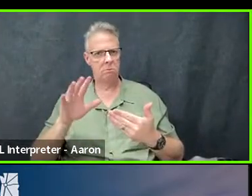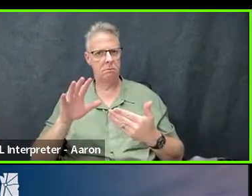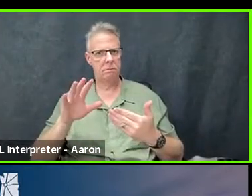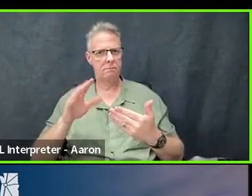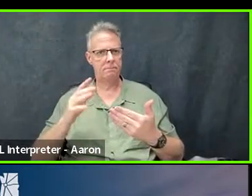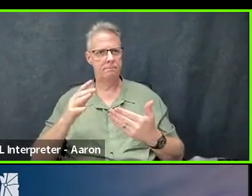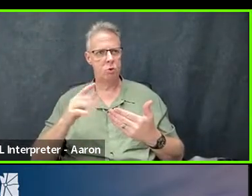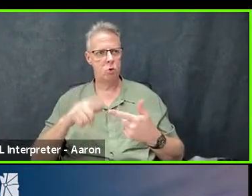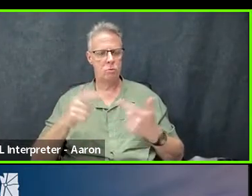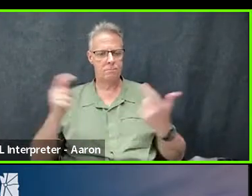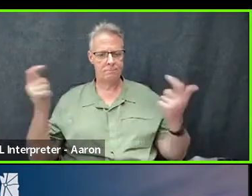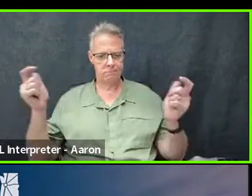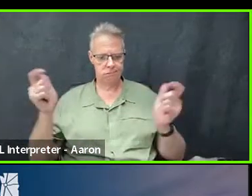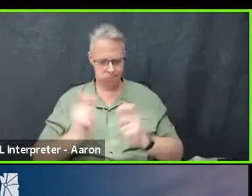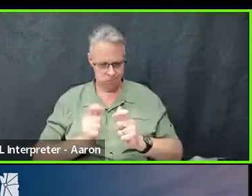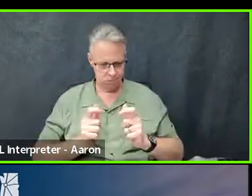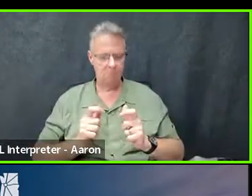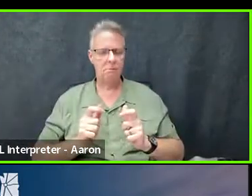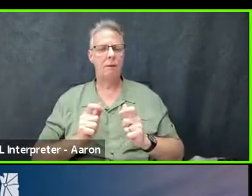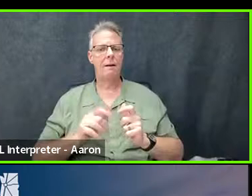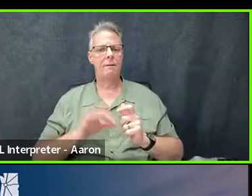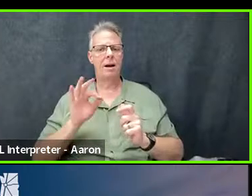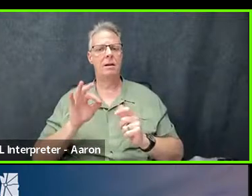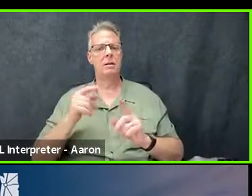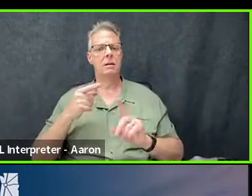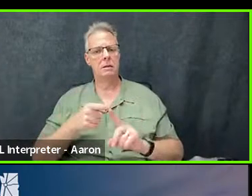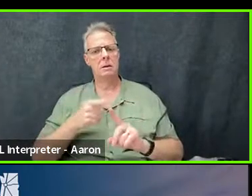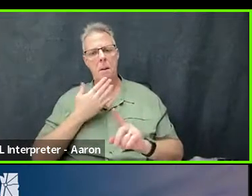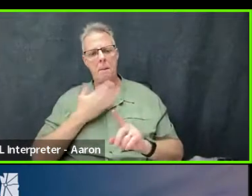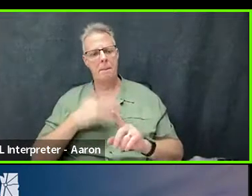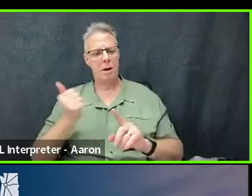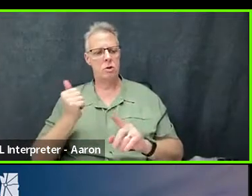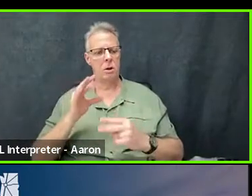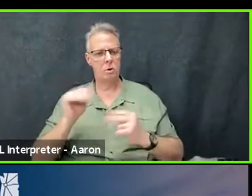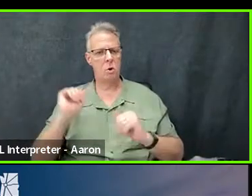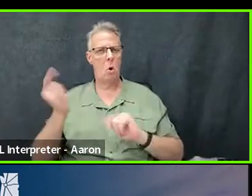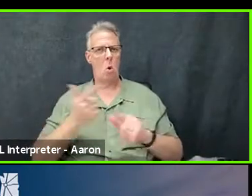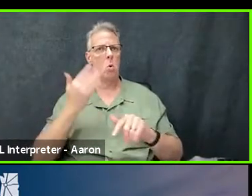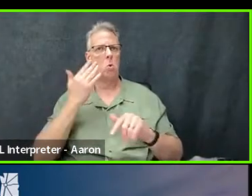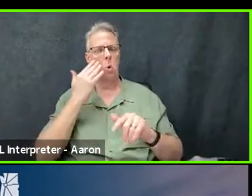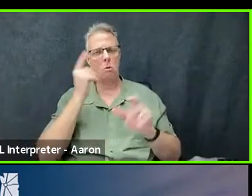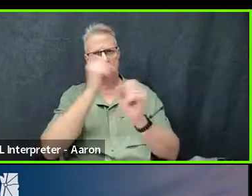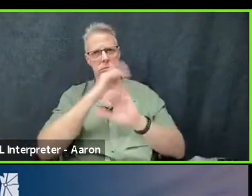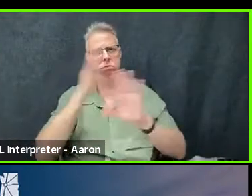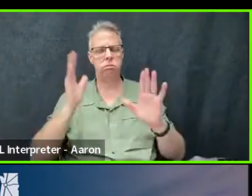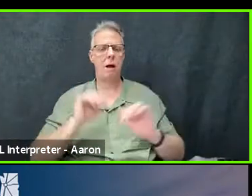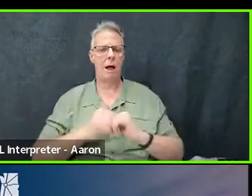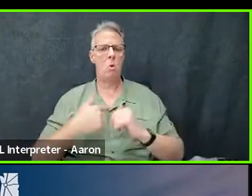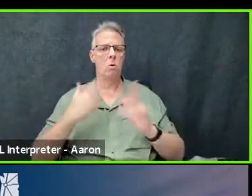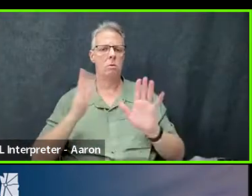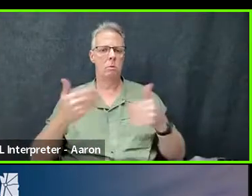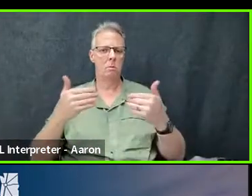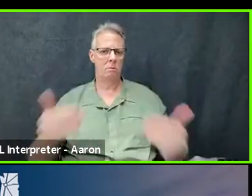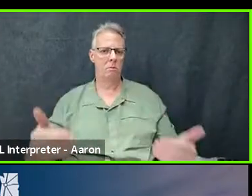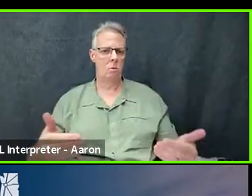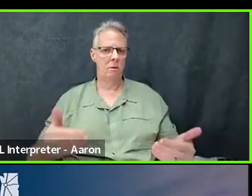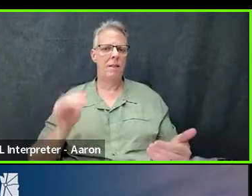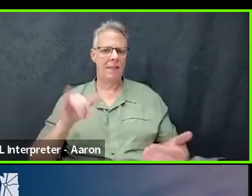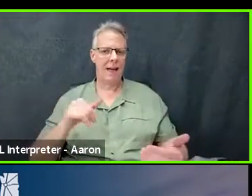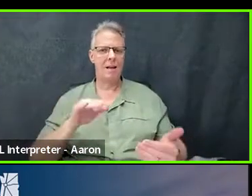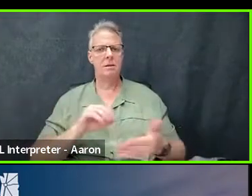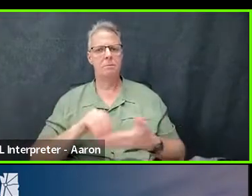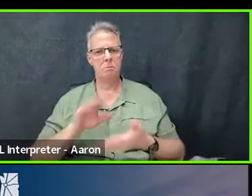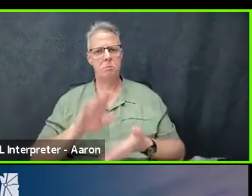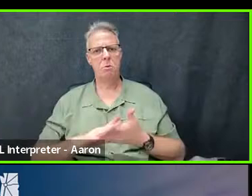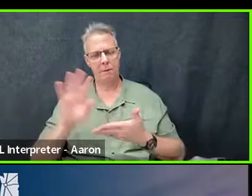rid of or to narrow it down to the selected alternative so everybody knows how we're moving forward, and that's what it goes into the federal